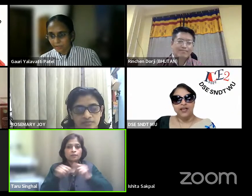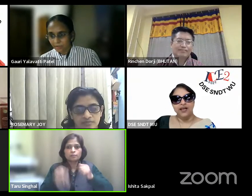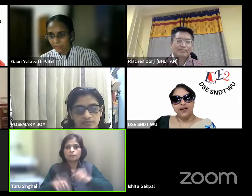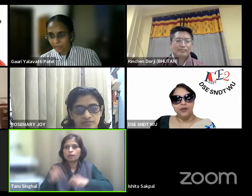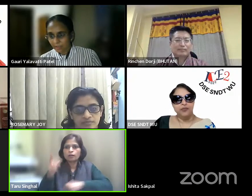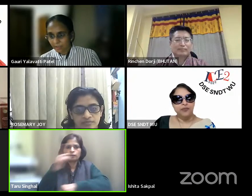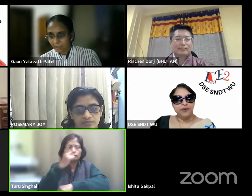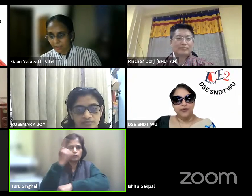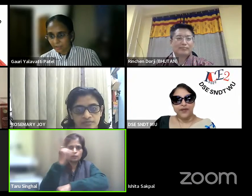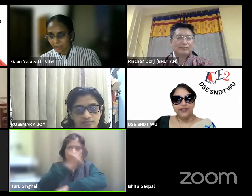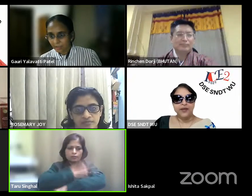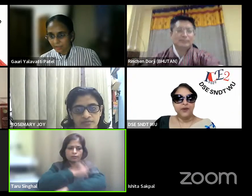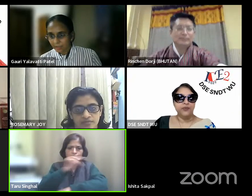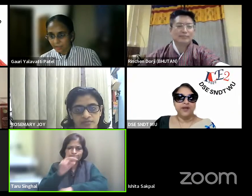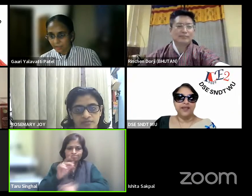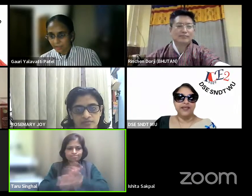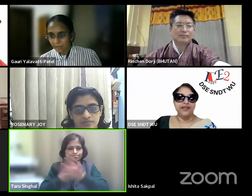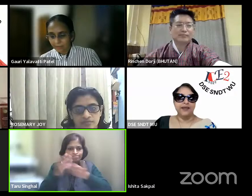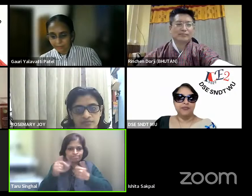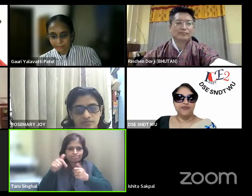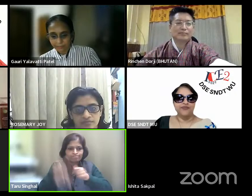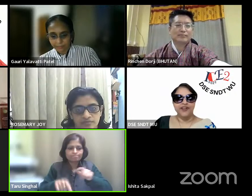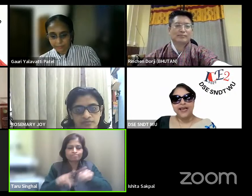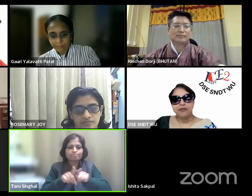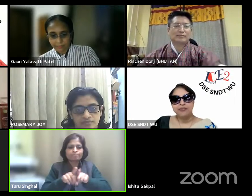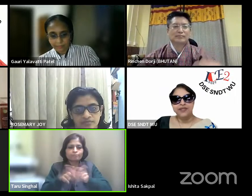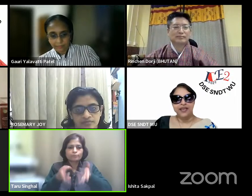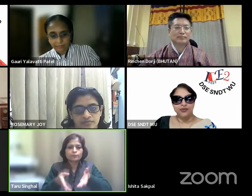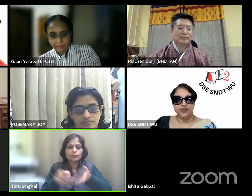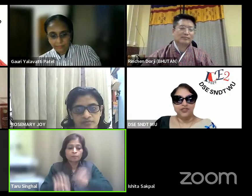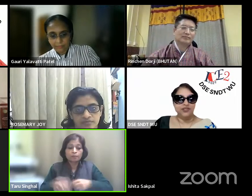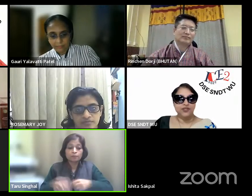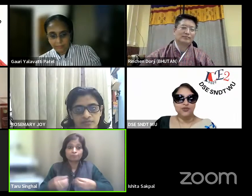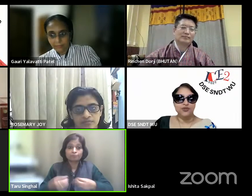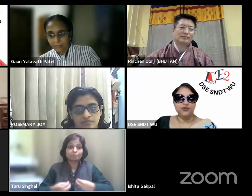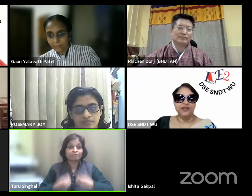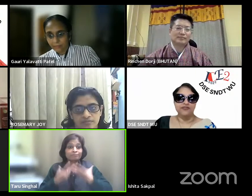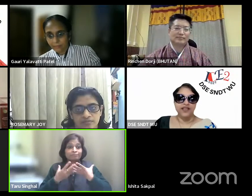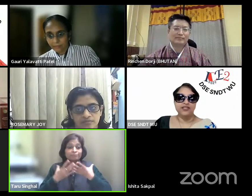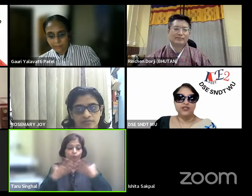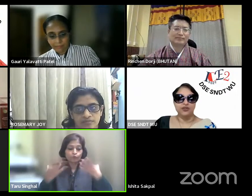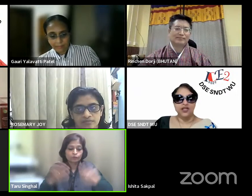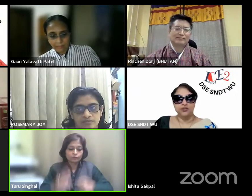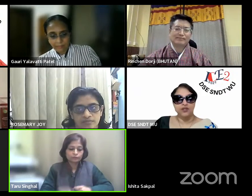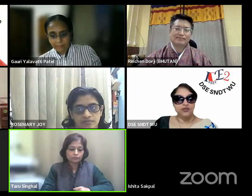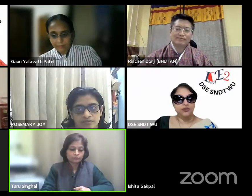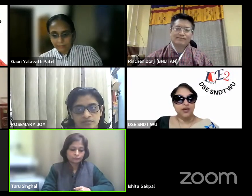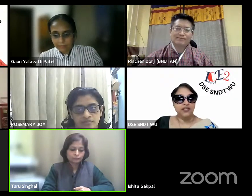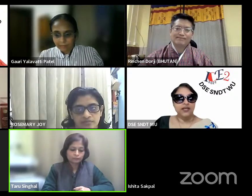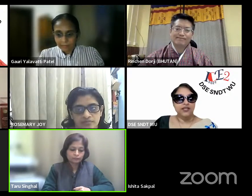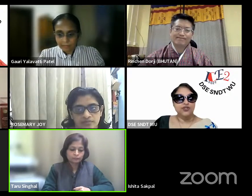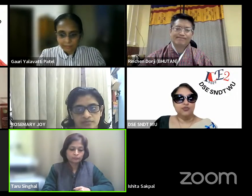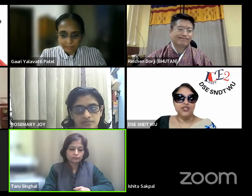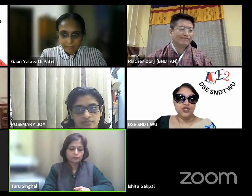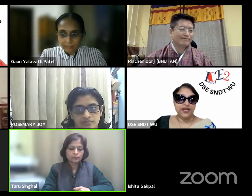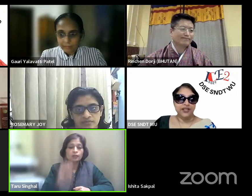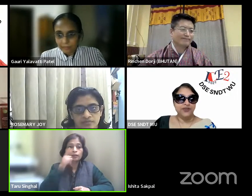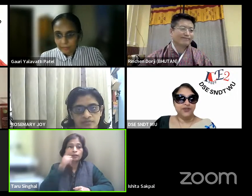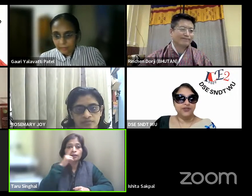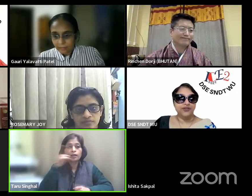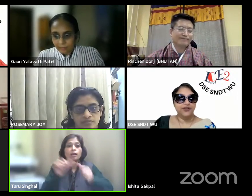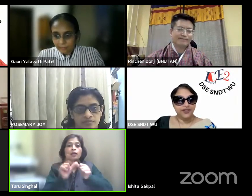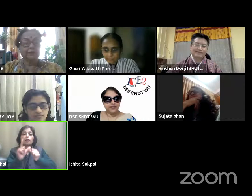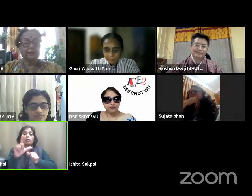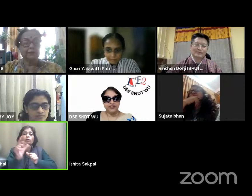2. Right now, I am very happy and honored to invite Dr. Aluka Guha to please